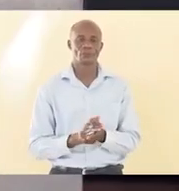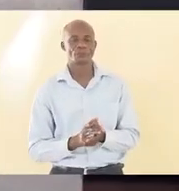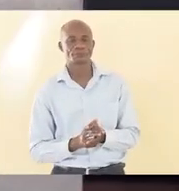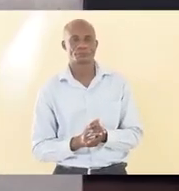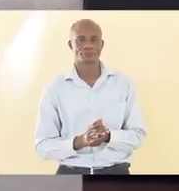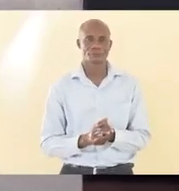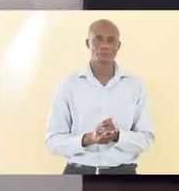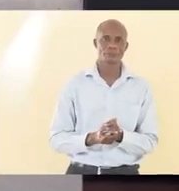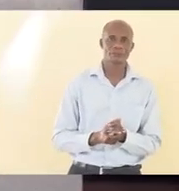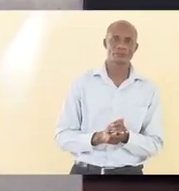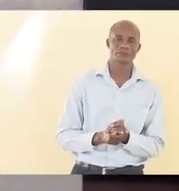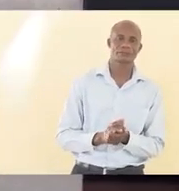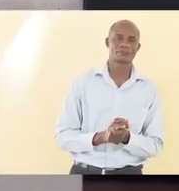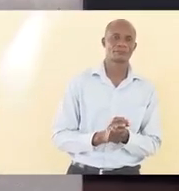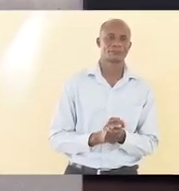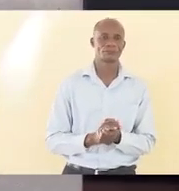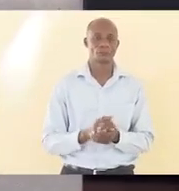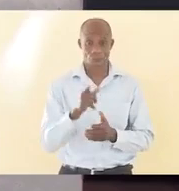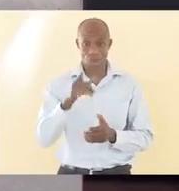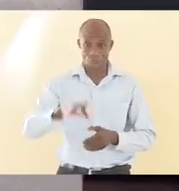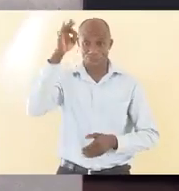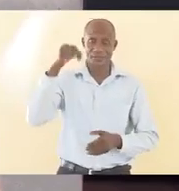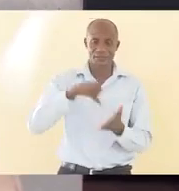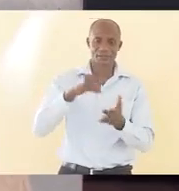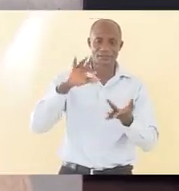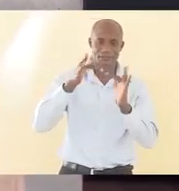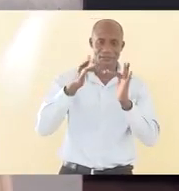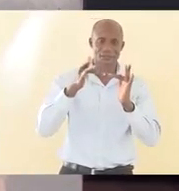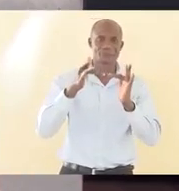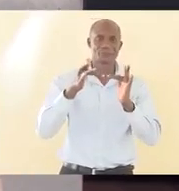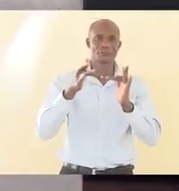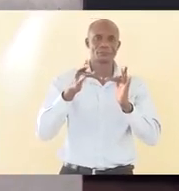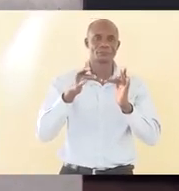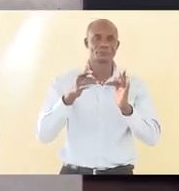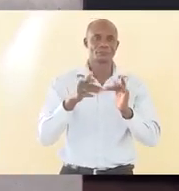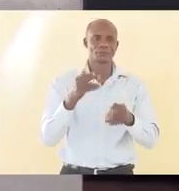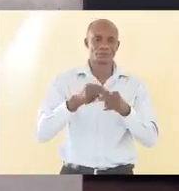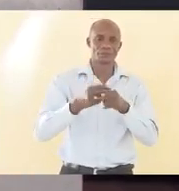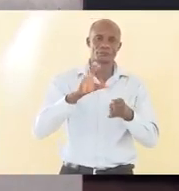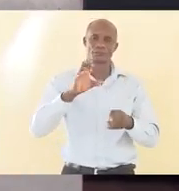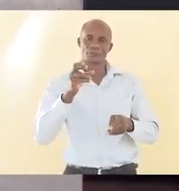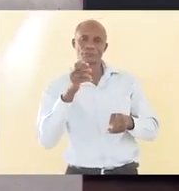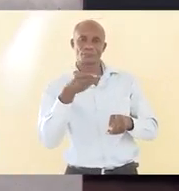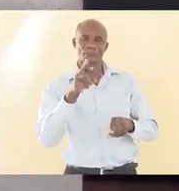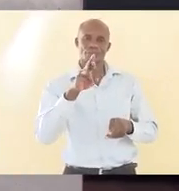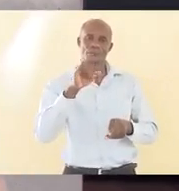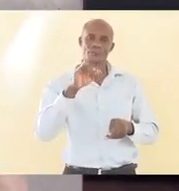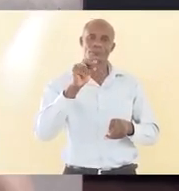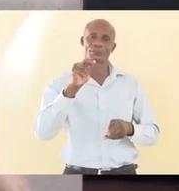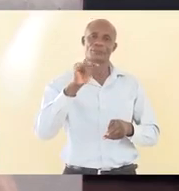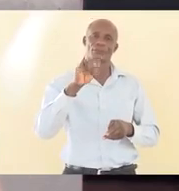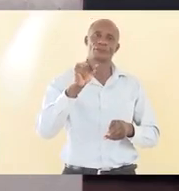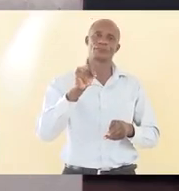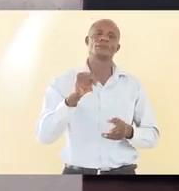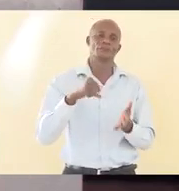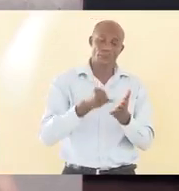Christine Carter, please Google it and watch it. It is absolutely important for us to raise children to